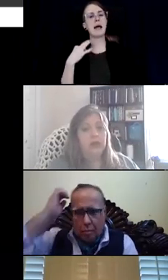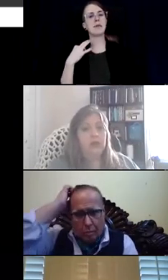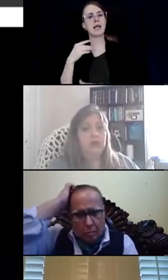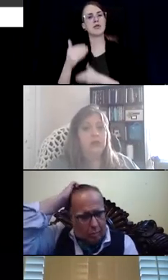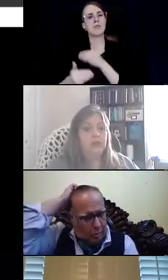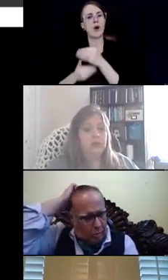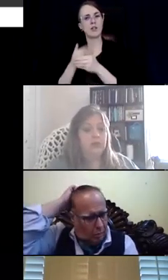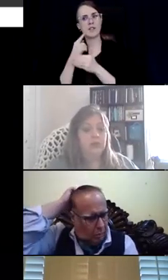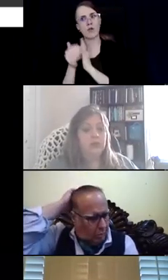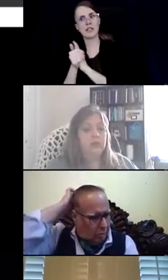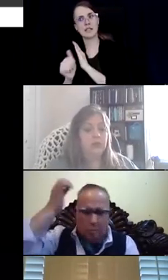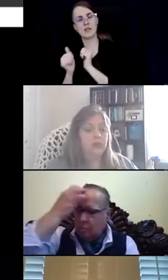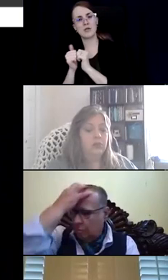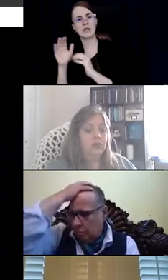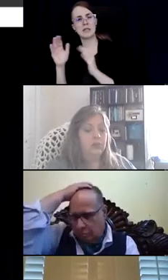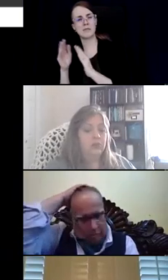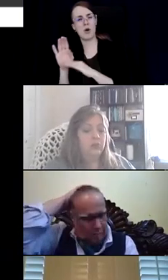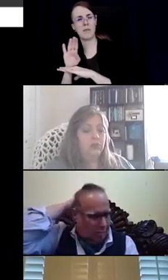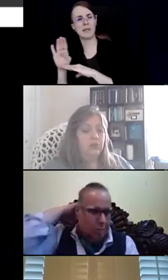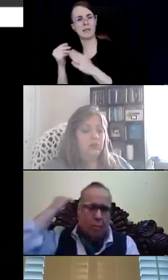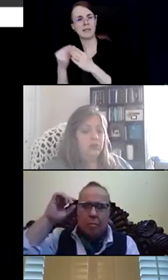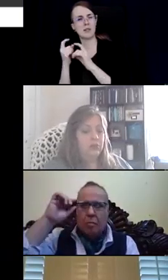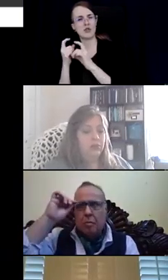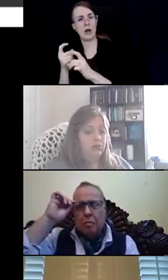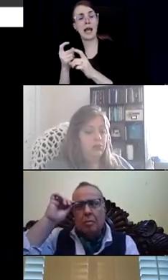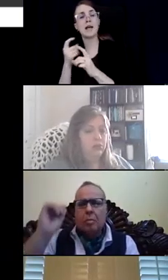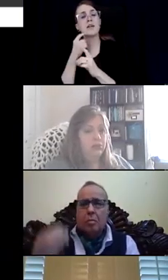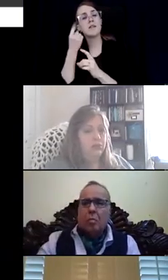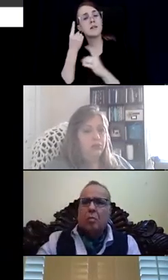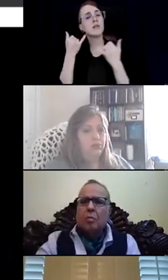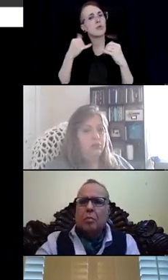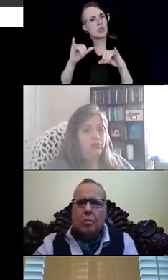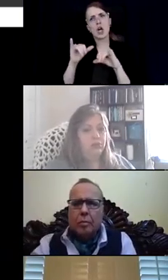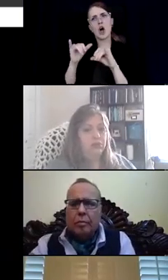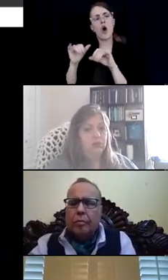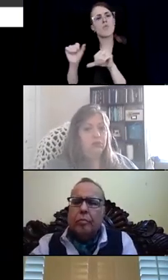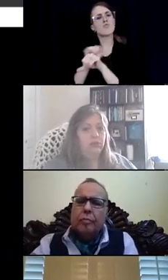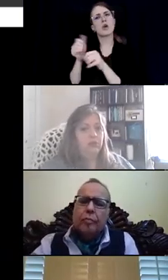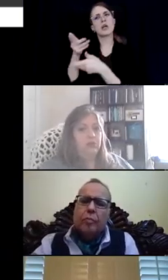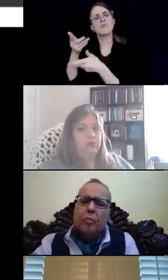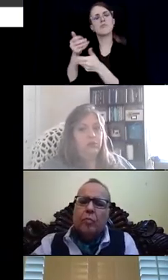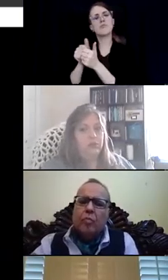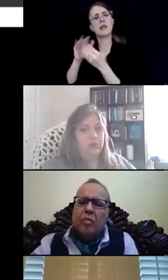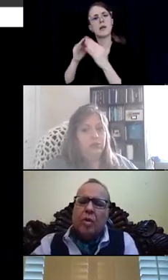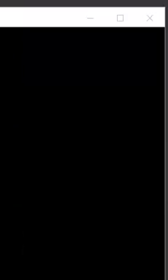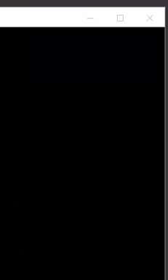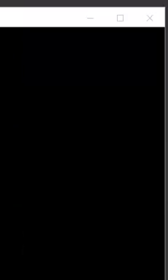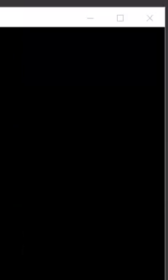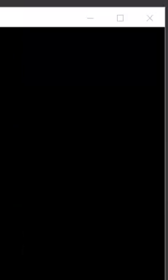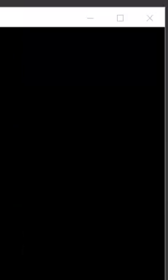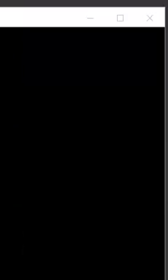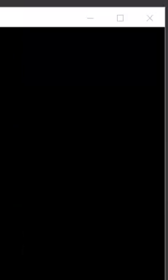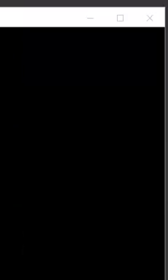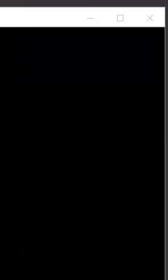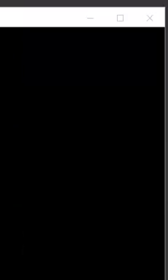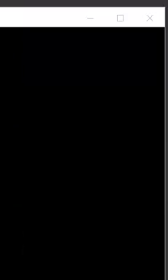grant. So again, we're still working with our community colleges and technical colleges, our workforce boards and TEACS, which is the